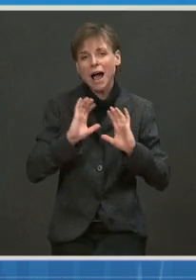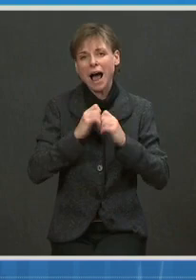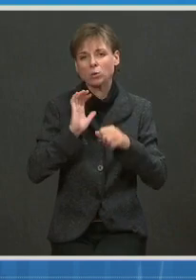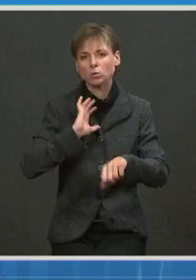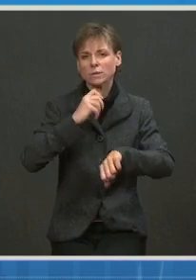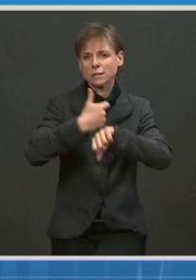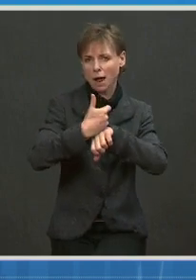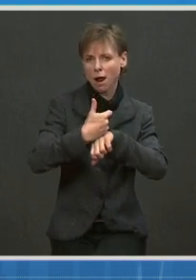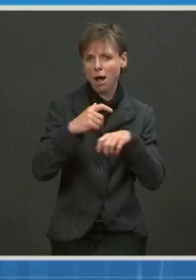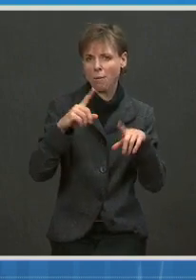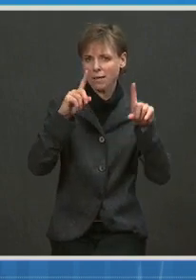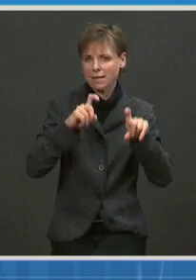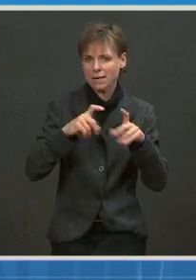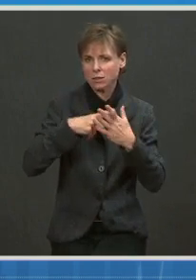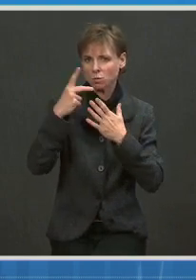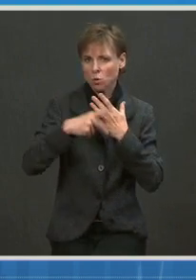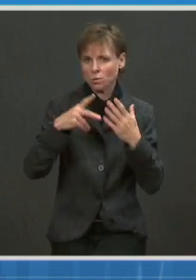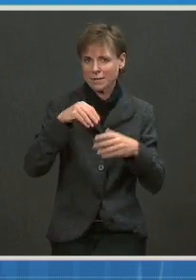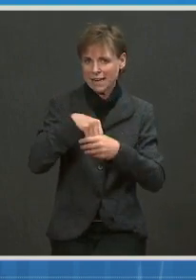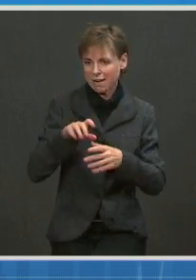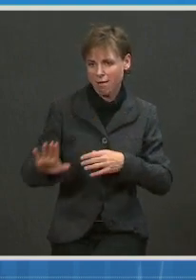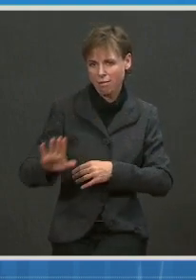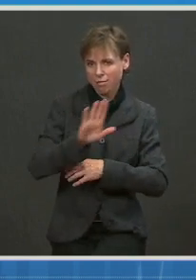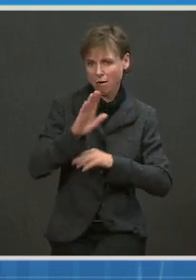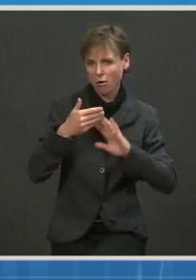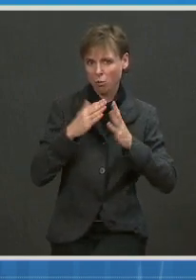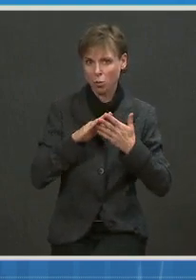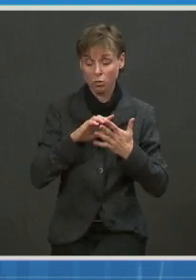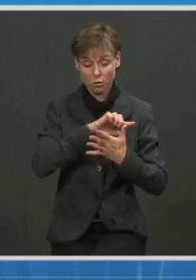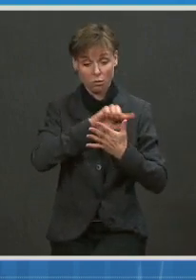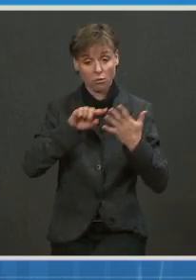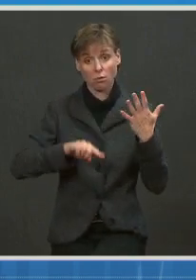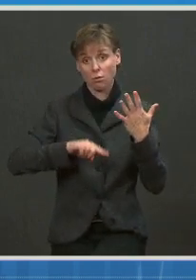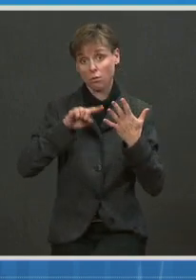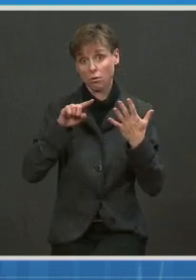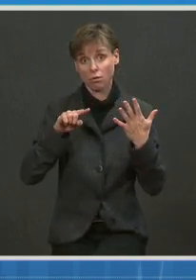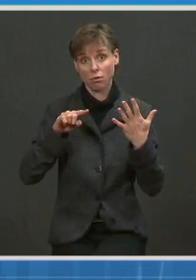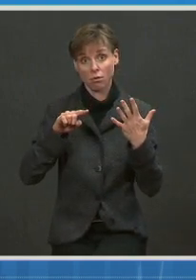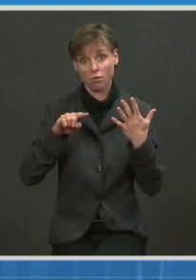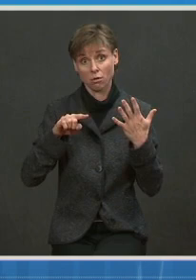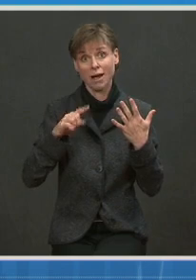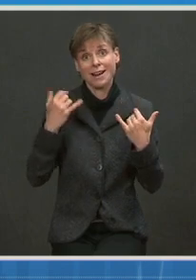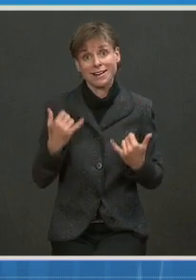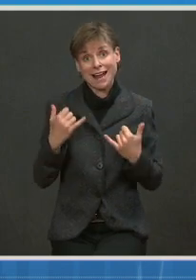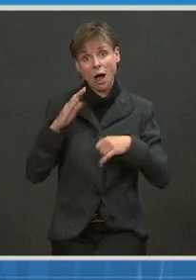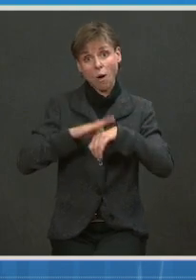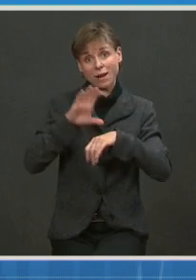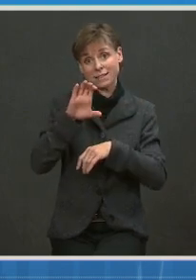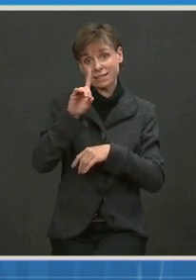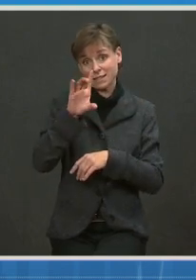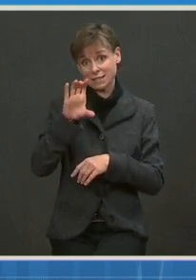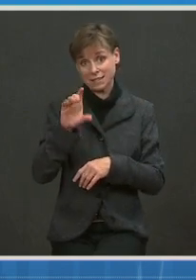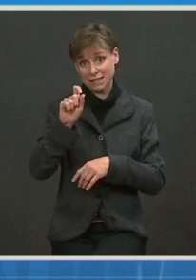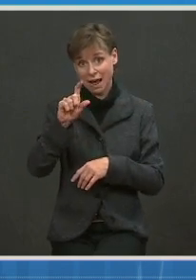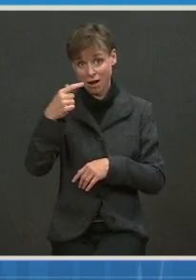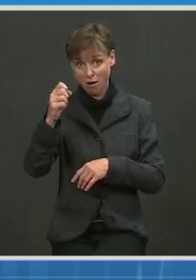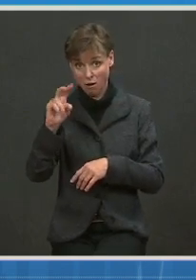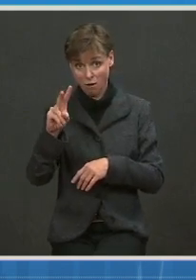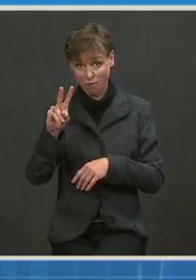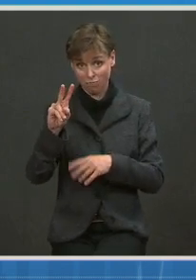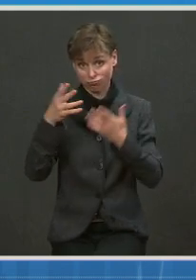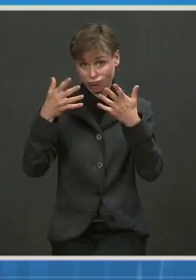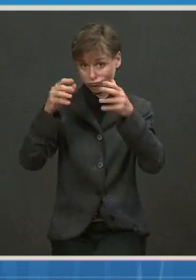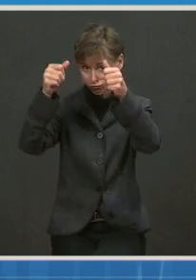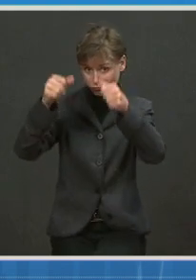their communities. All 5 guidance documents are now posted on our website at cdc.gov. And while guidance is critical